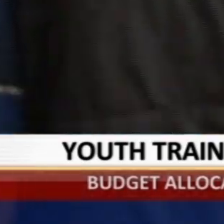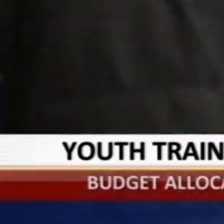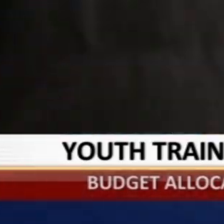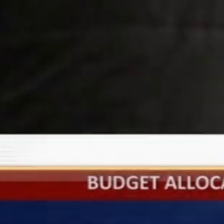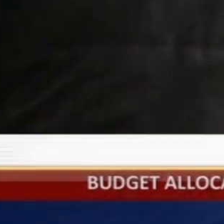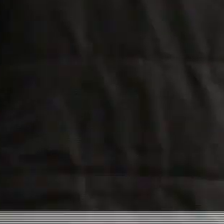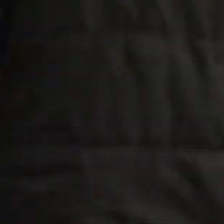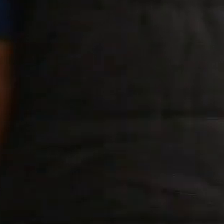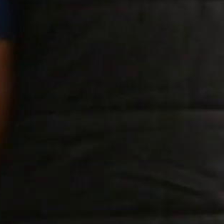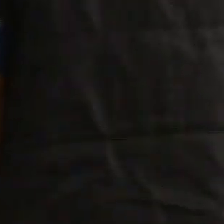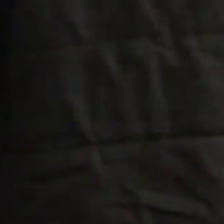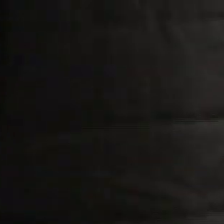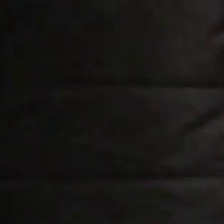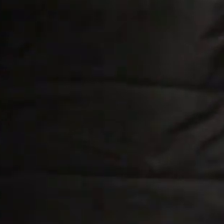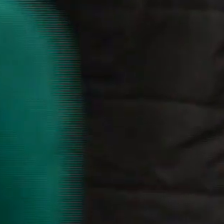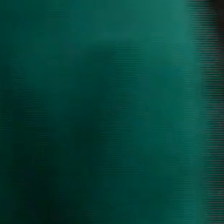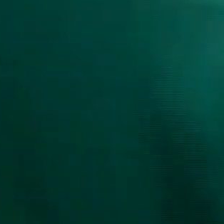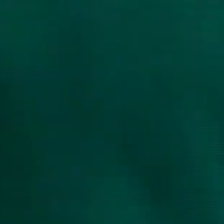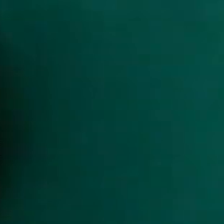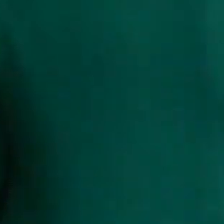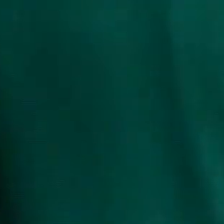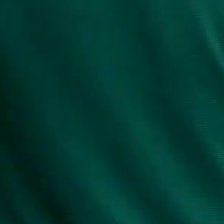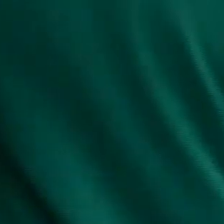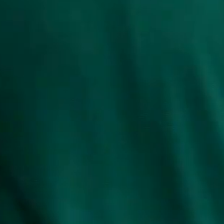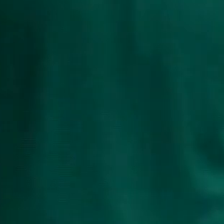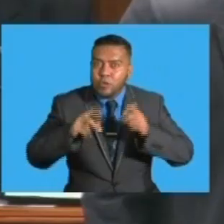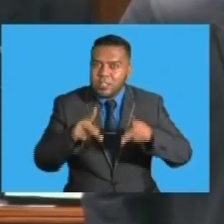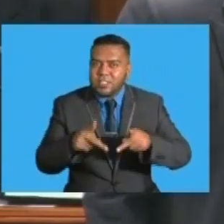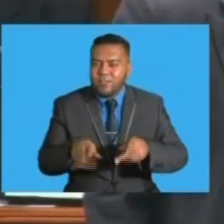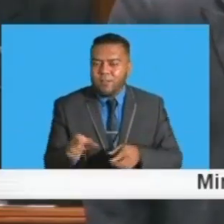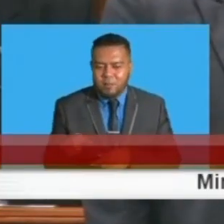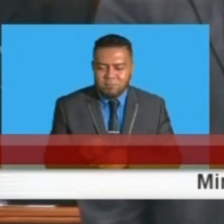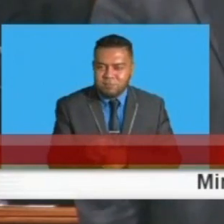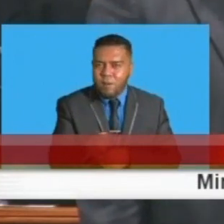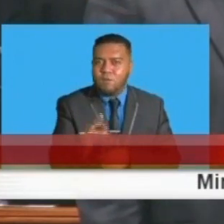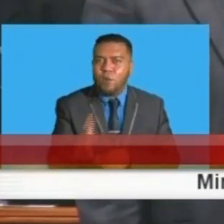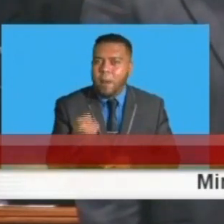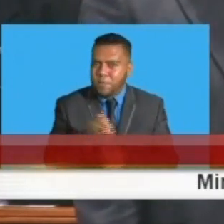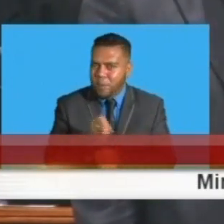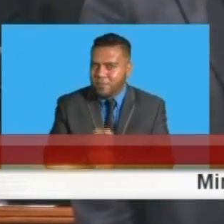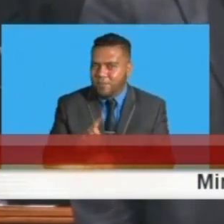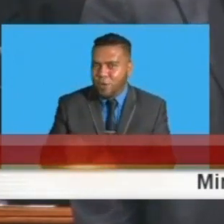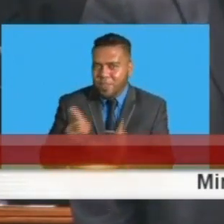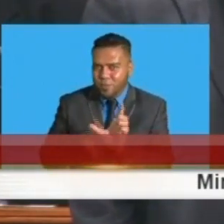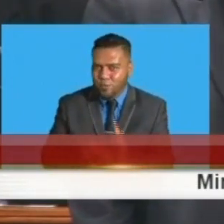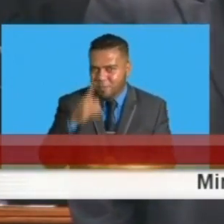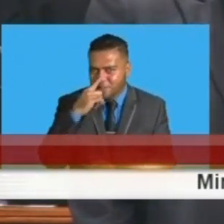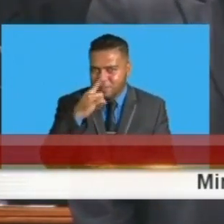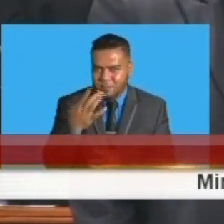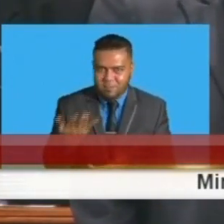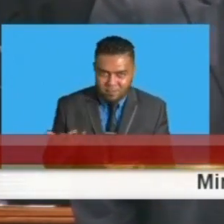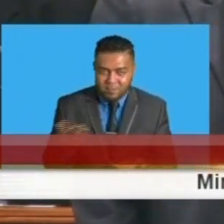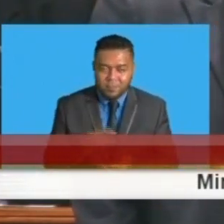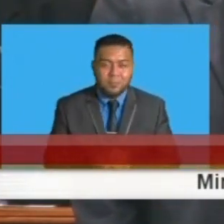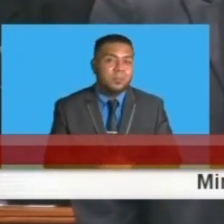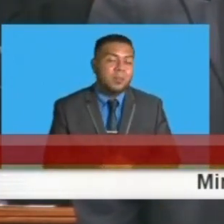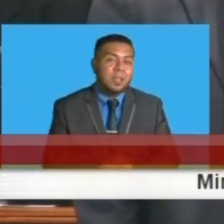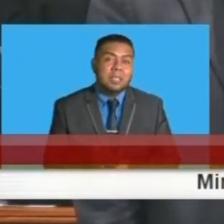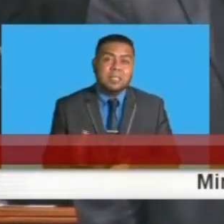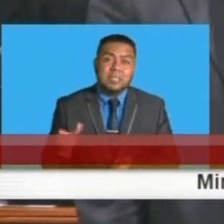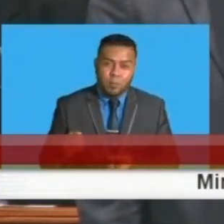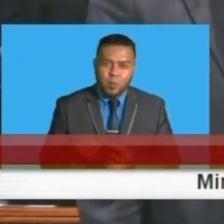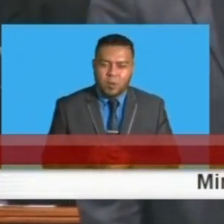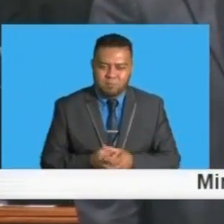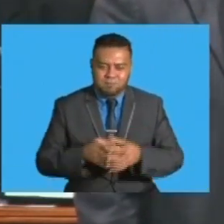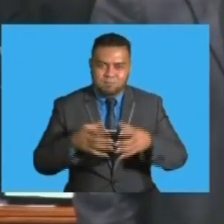undergo the training meets the work readiness requirement. Speaker said, currently we are in the process of drawing up